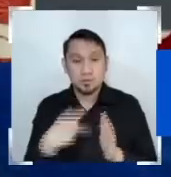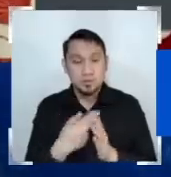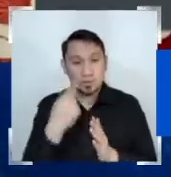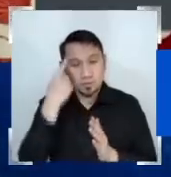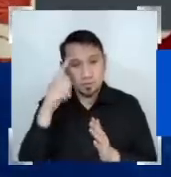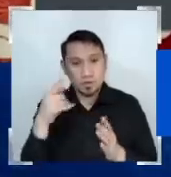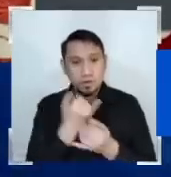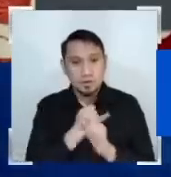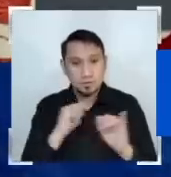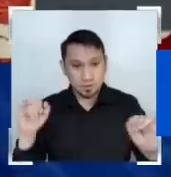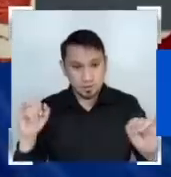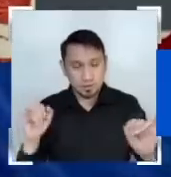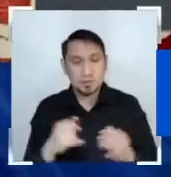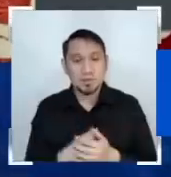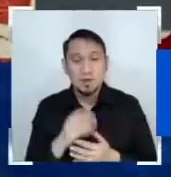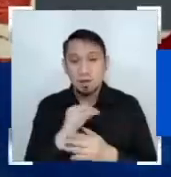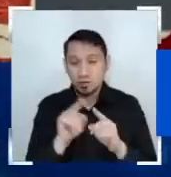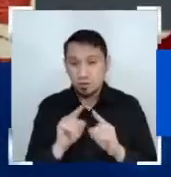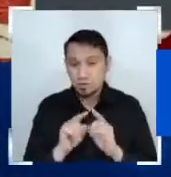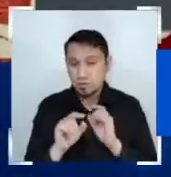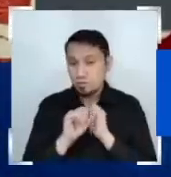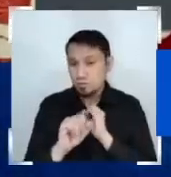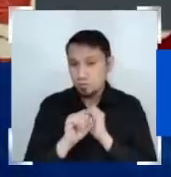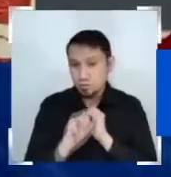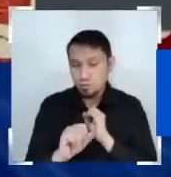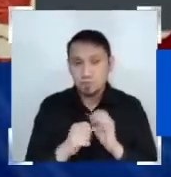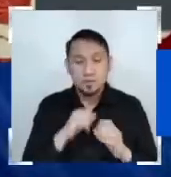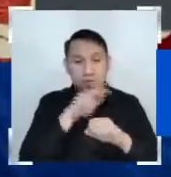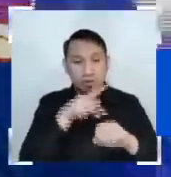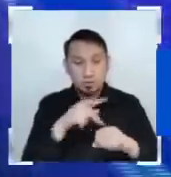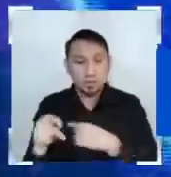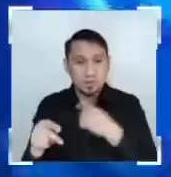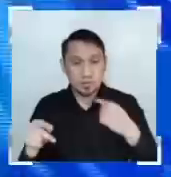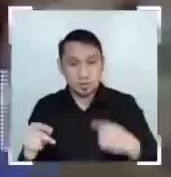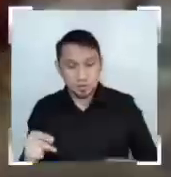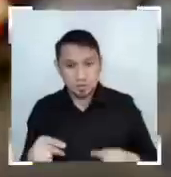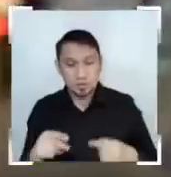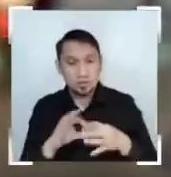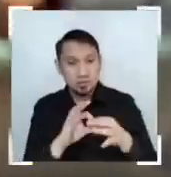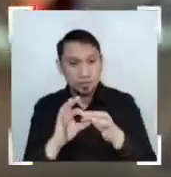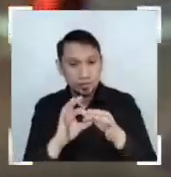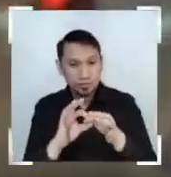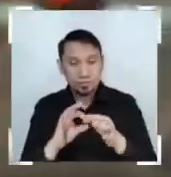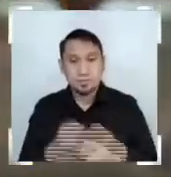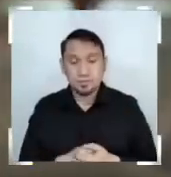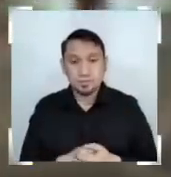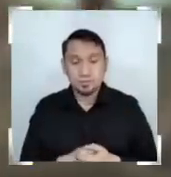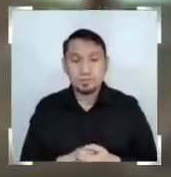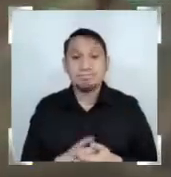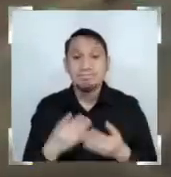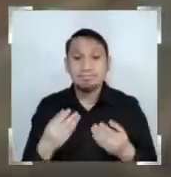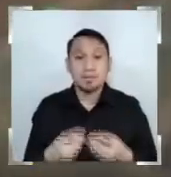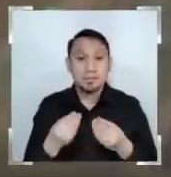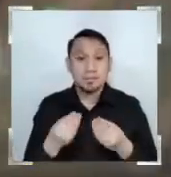independence, along with the promotion of the ongoing Philippines-China diplomatic relations. Binigyan pugay naman ni Pangulong Rodrigo Duterte